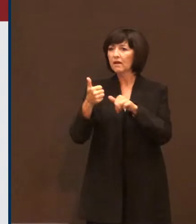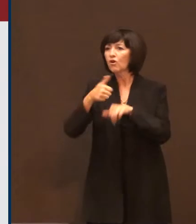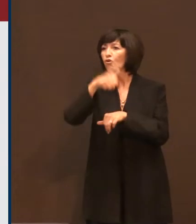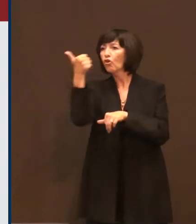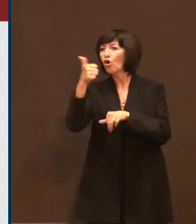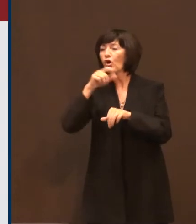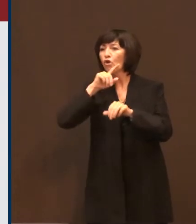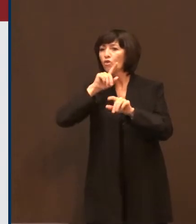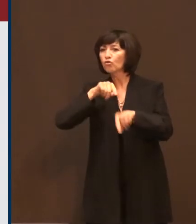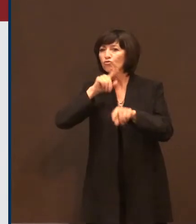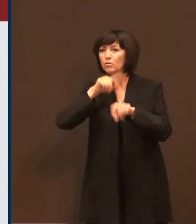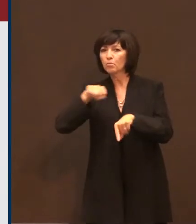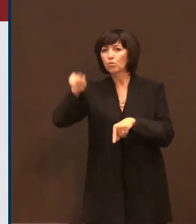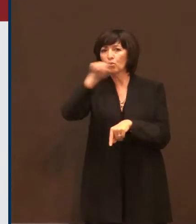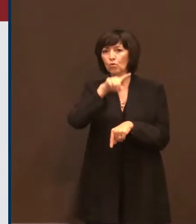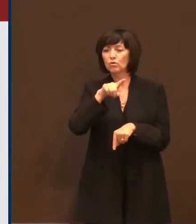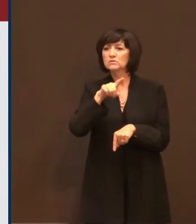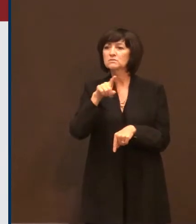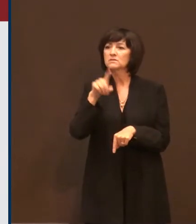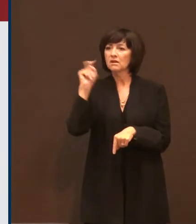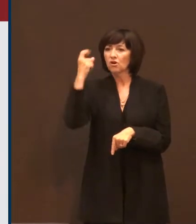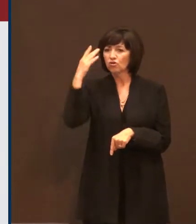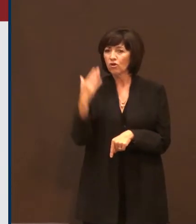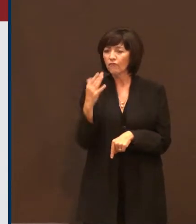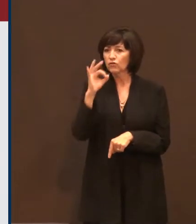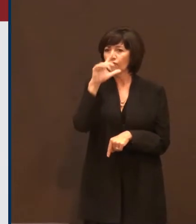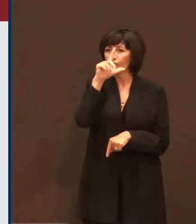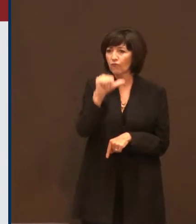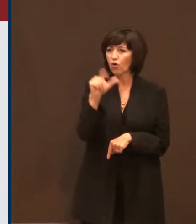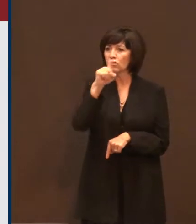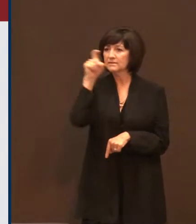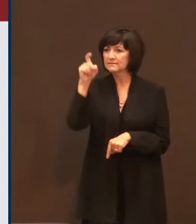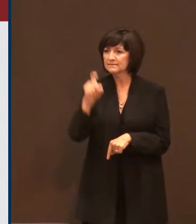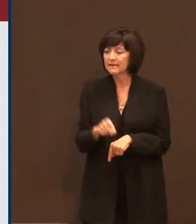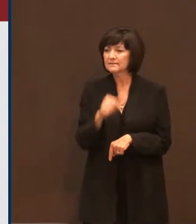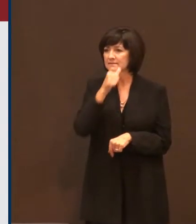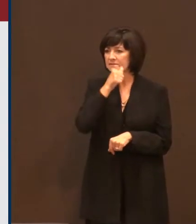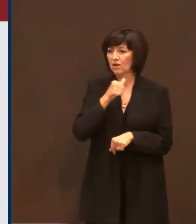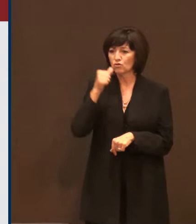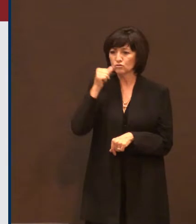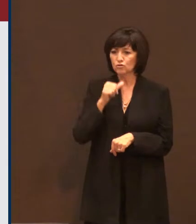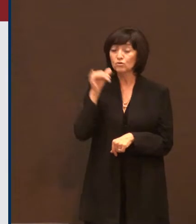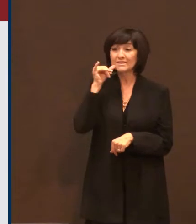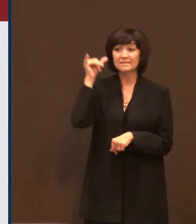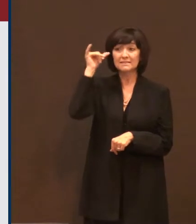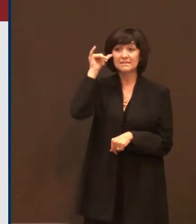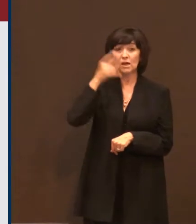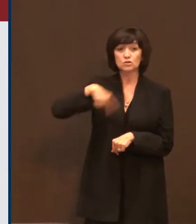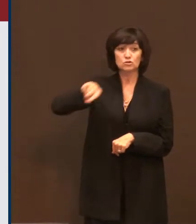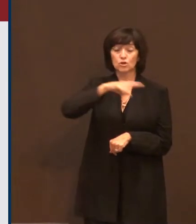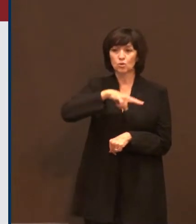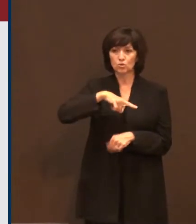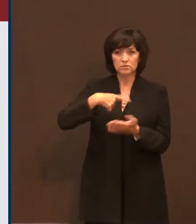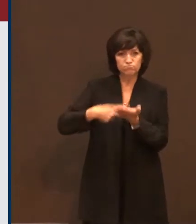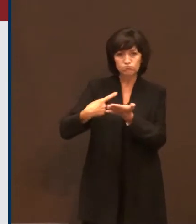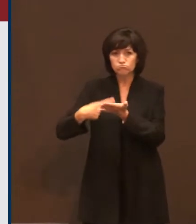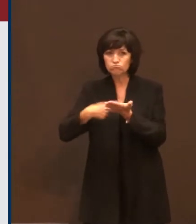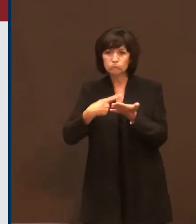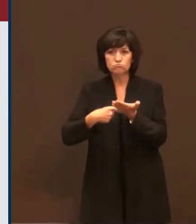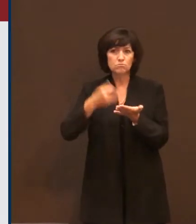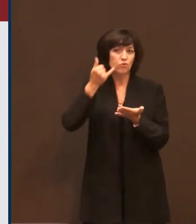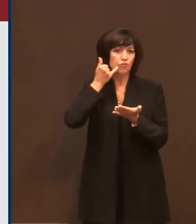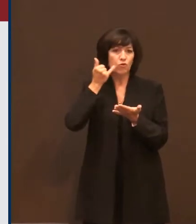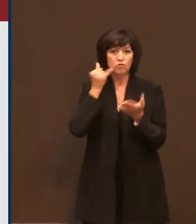of Florida, Texas, and Arizona on our White House call yesterday. Some really helpful information